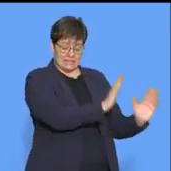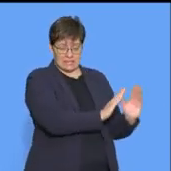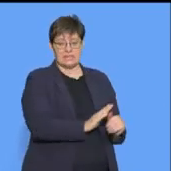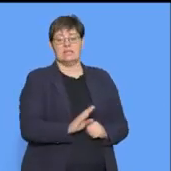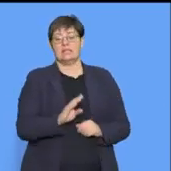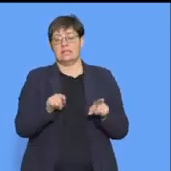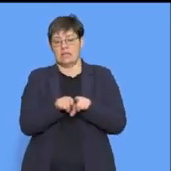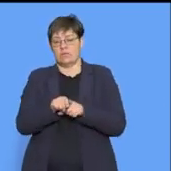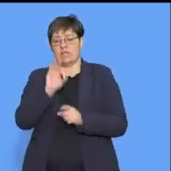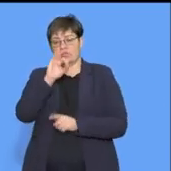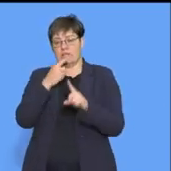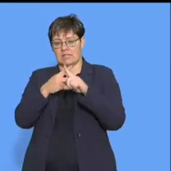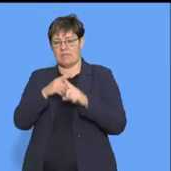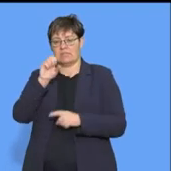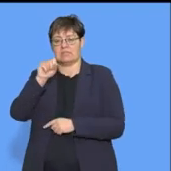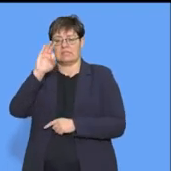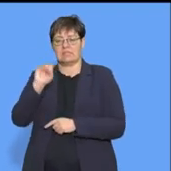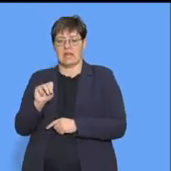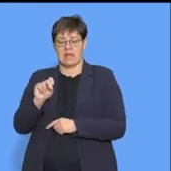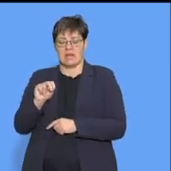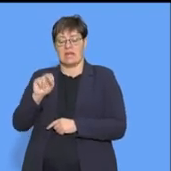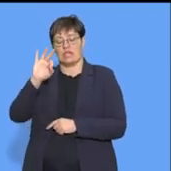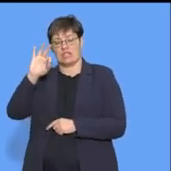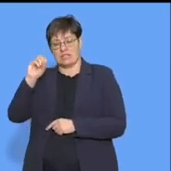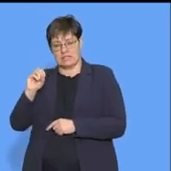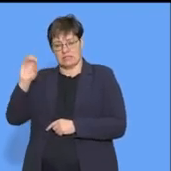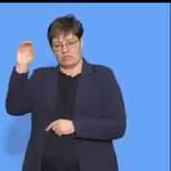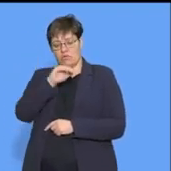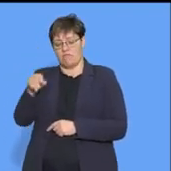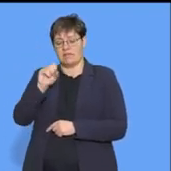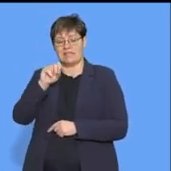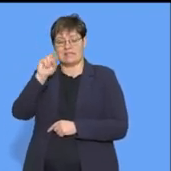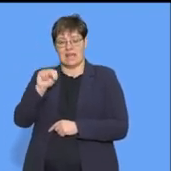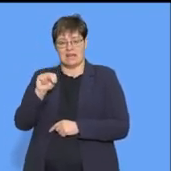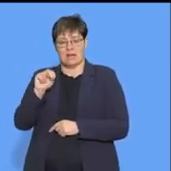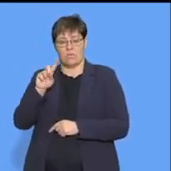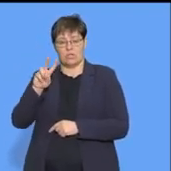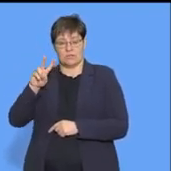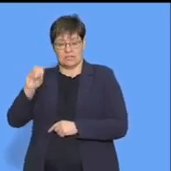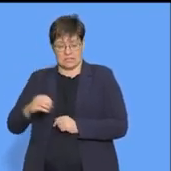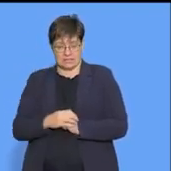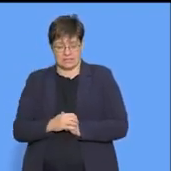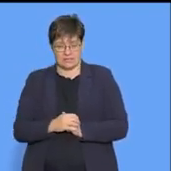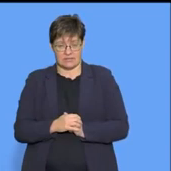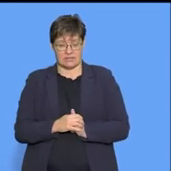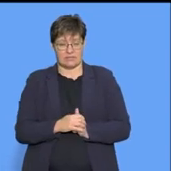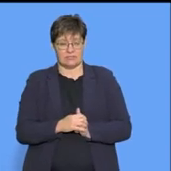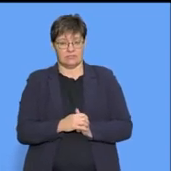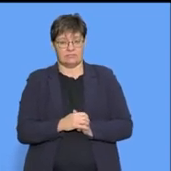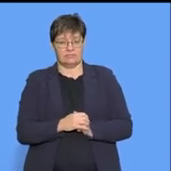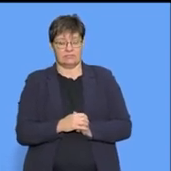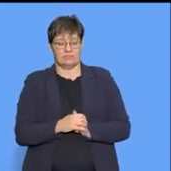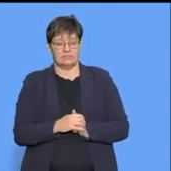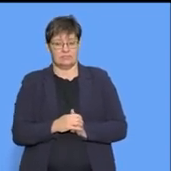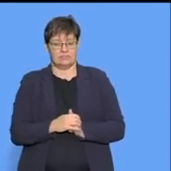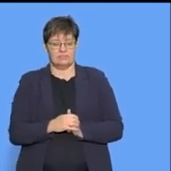Right, so we're going to just rearrange this equation to get rid of the sine 30 from our left hand side, and so we end up with BD is